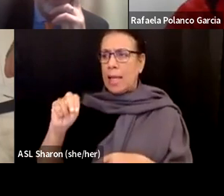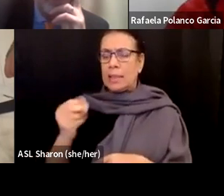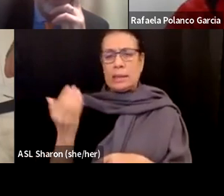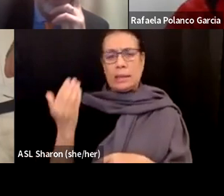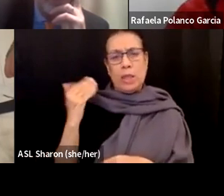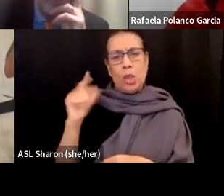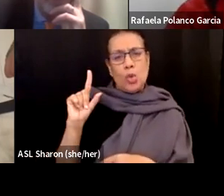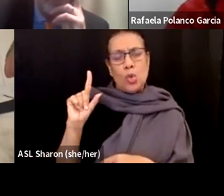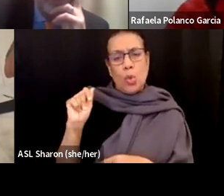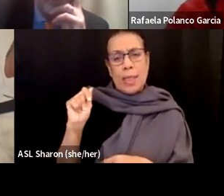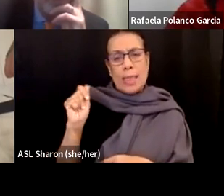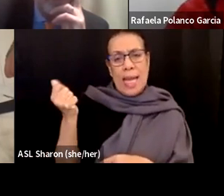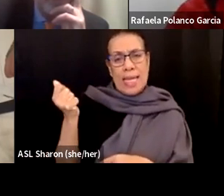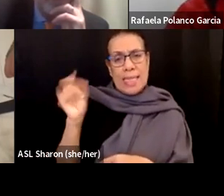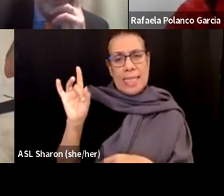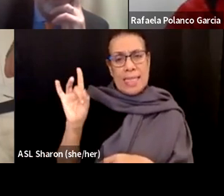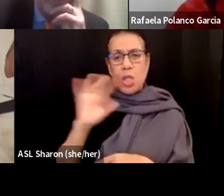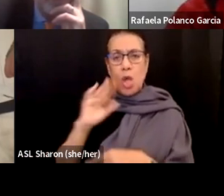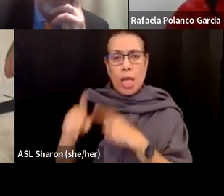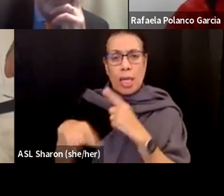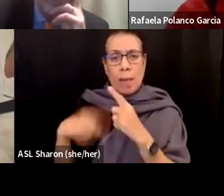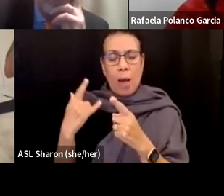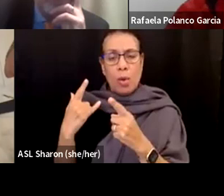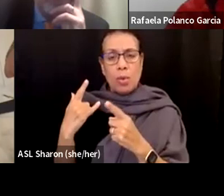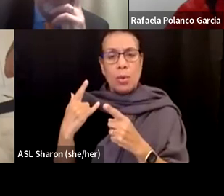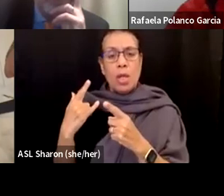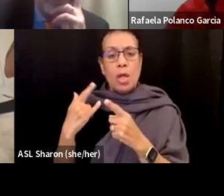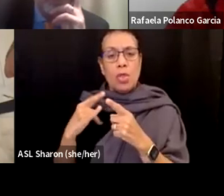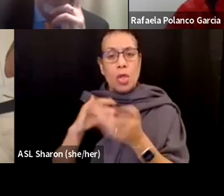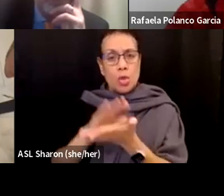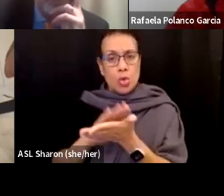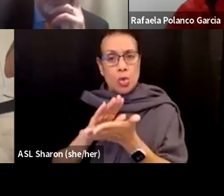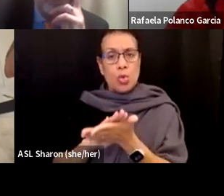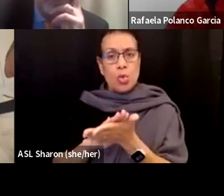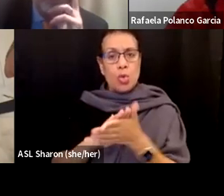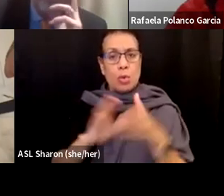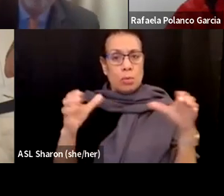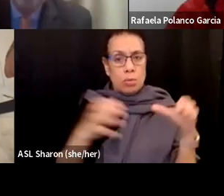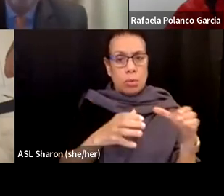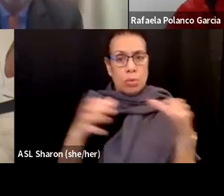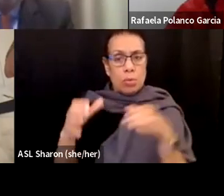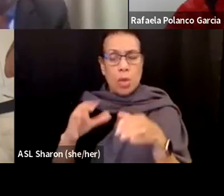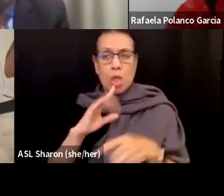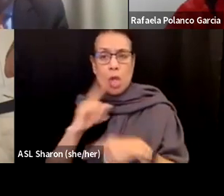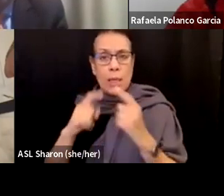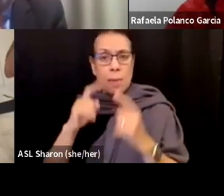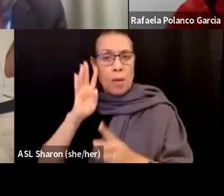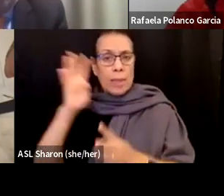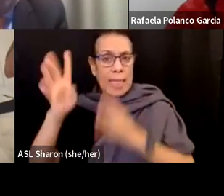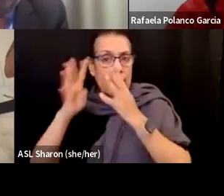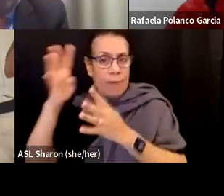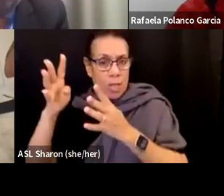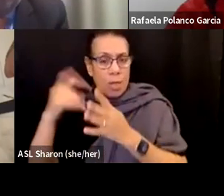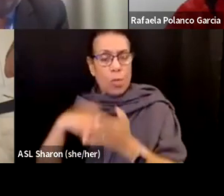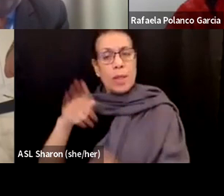and we were talking about their great configurations and how they work together around the innovation status of the